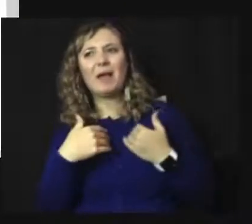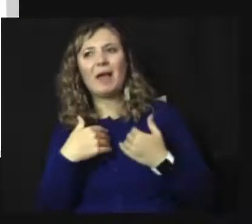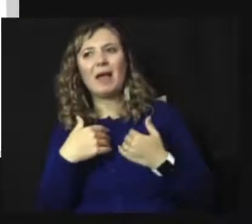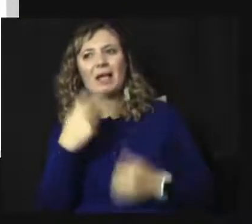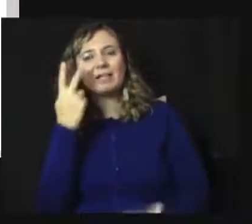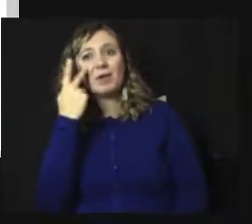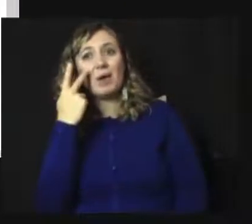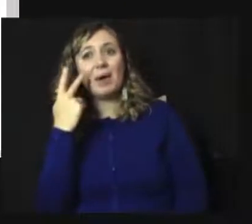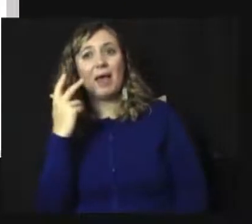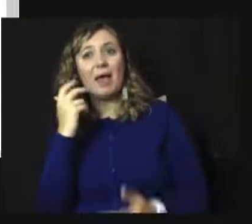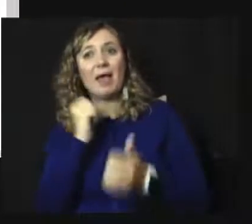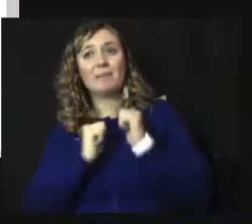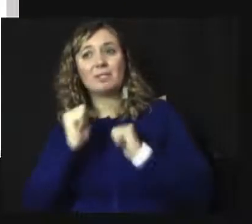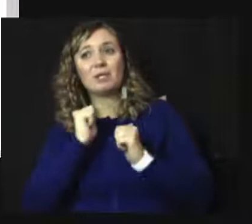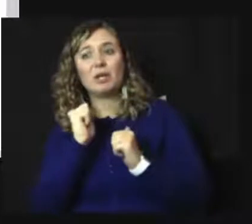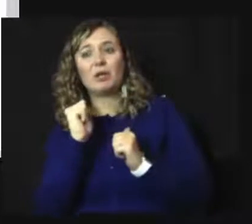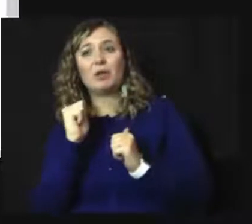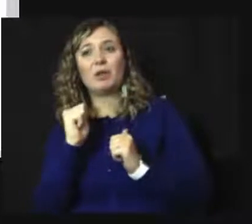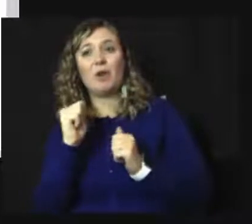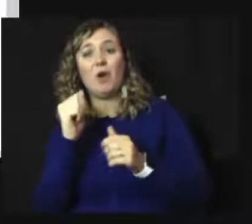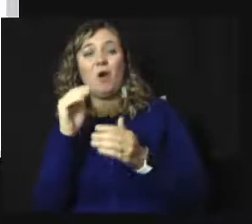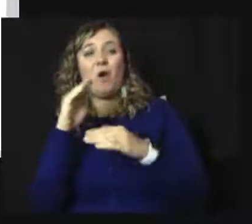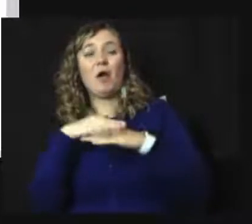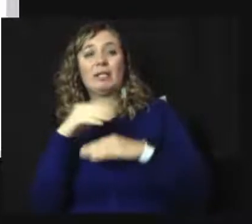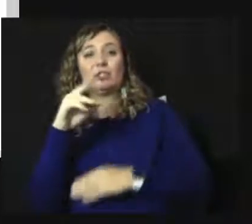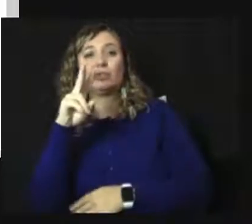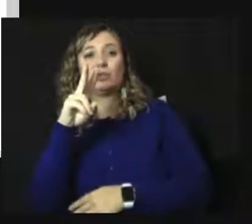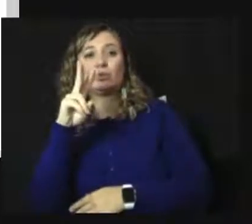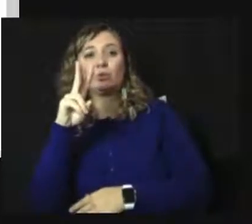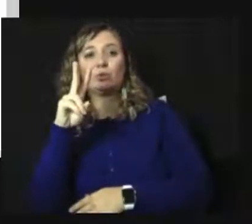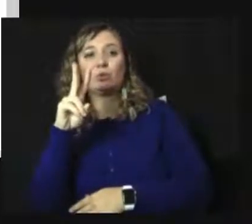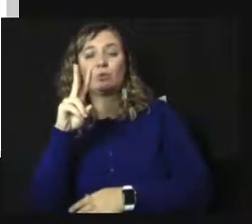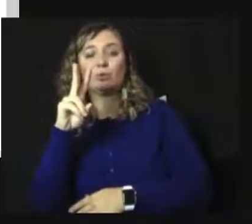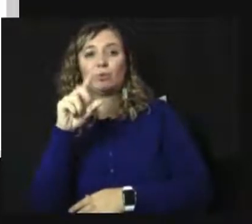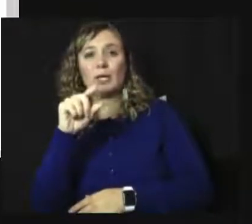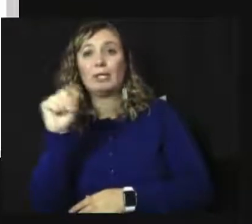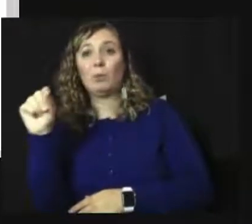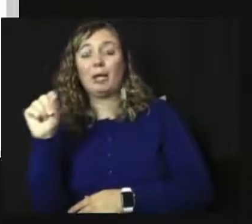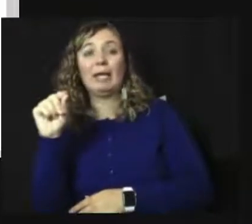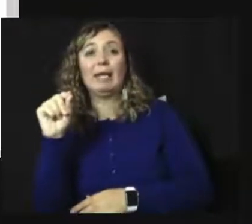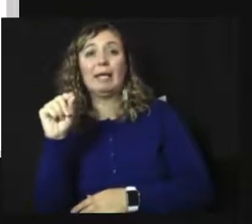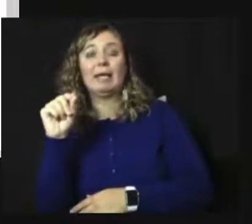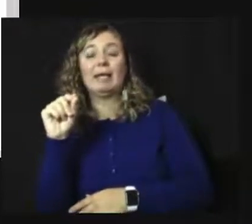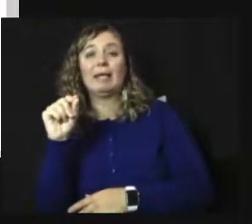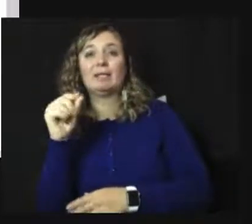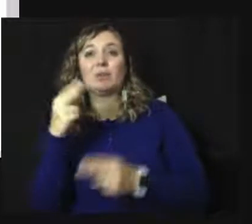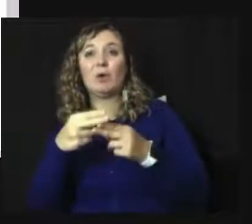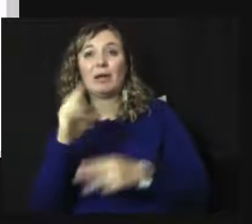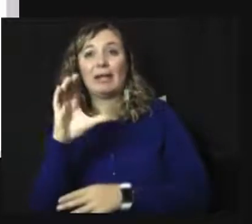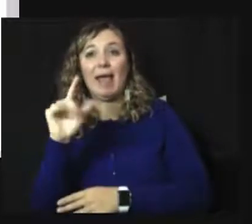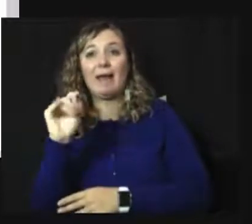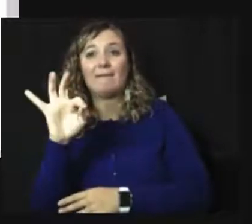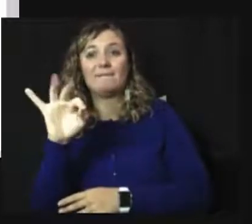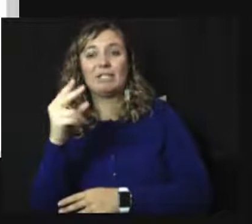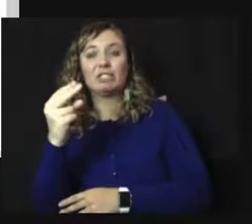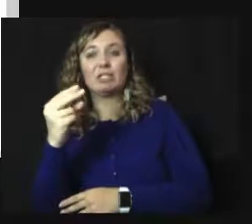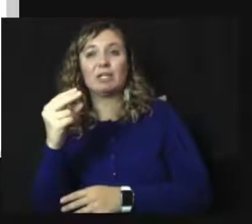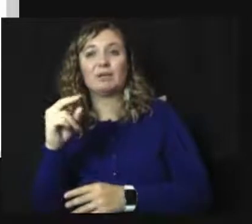called cat fishing, and it has nothing to do with fishing. Bye, Mom.